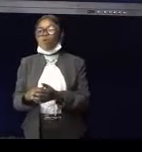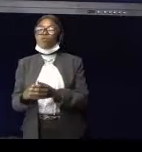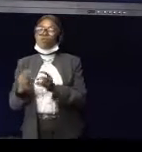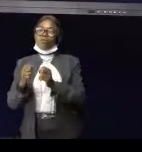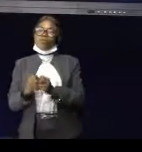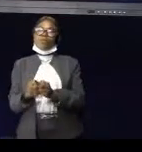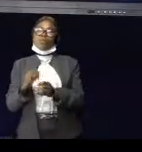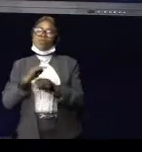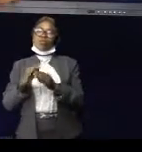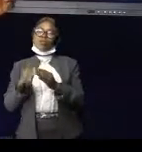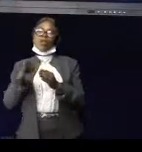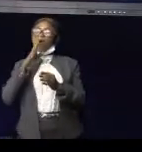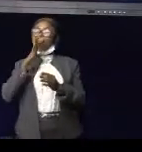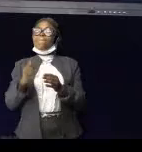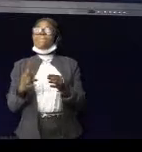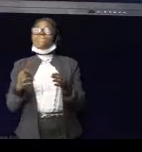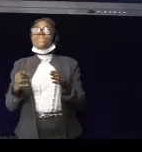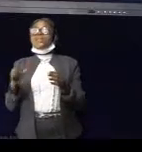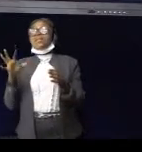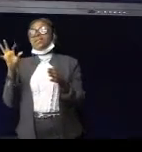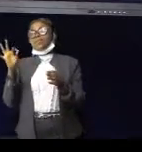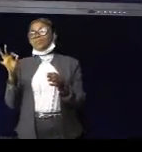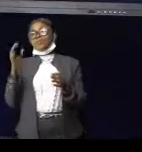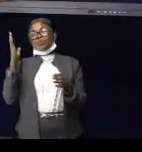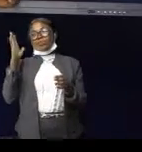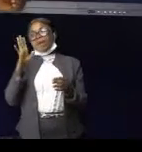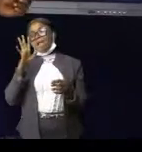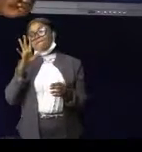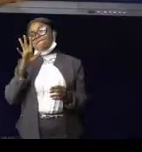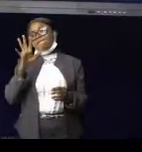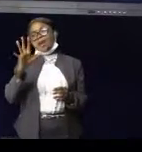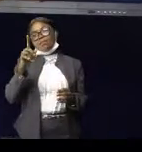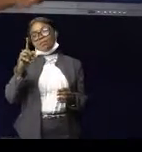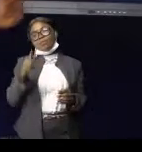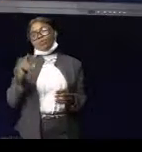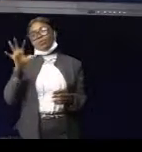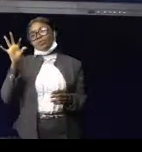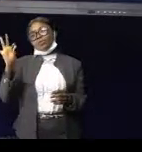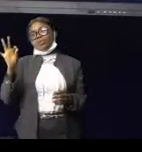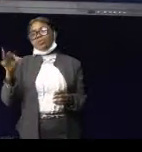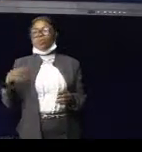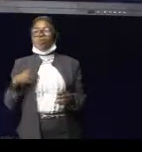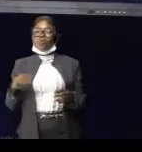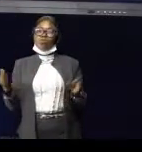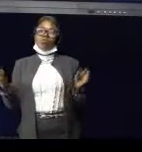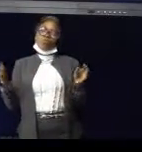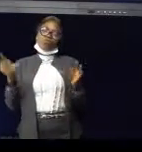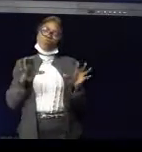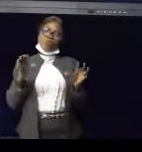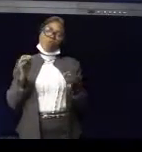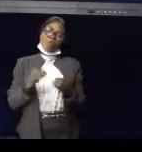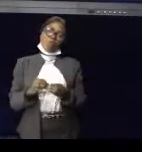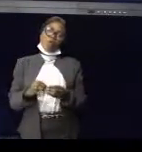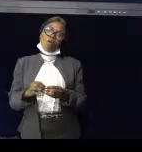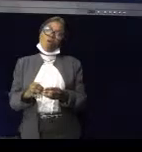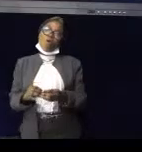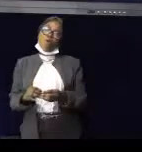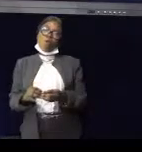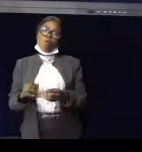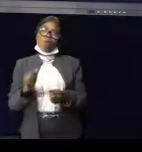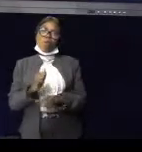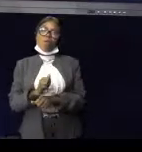girls, total will be 9. And that is, girls to the total will be 5-9. We will do more work on